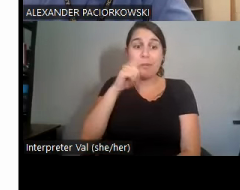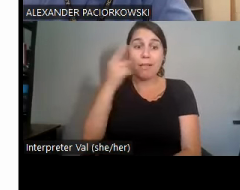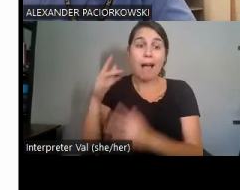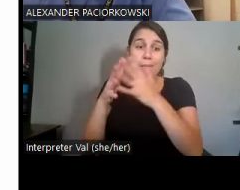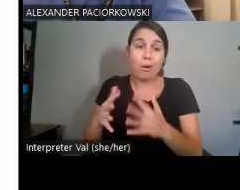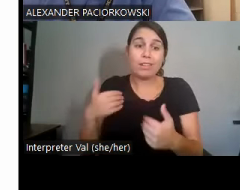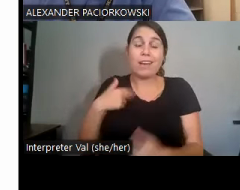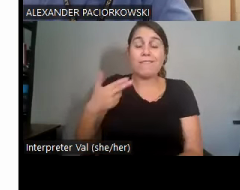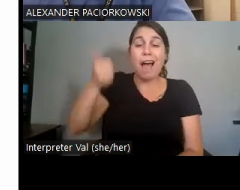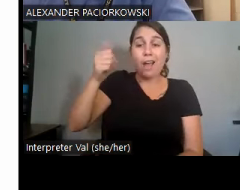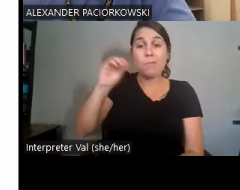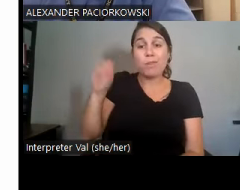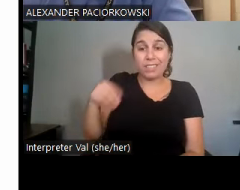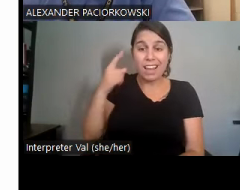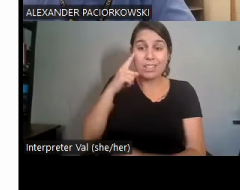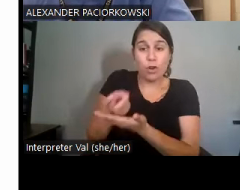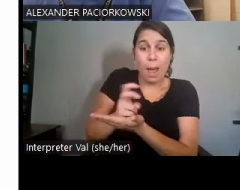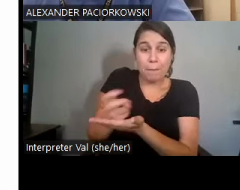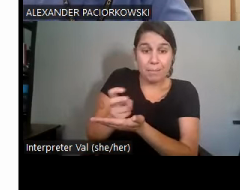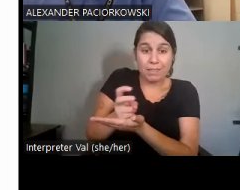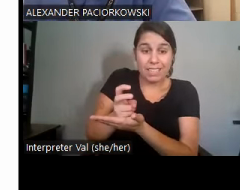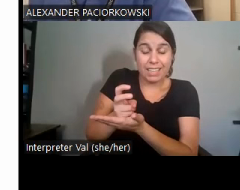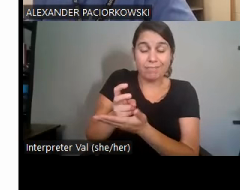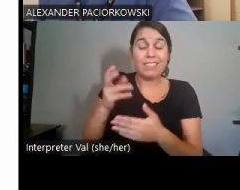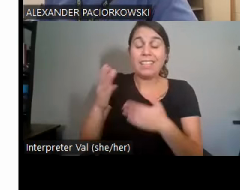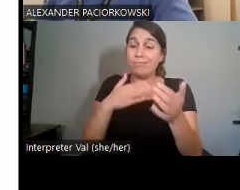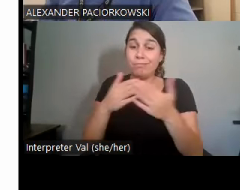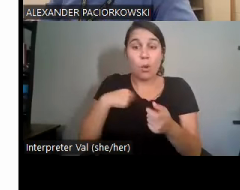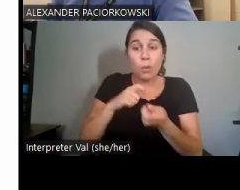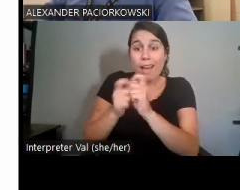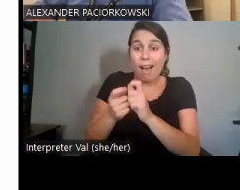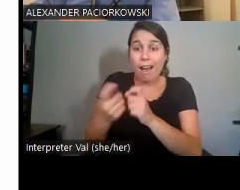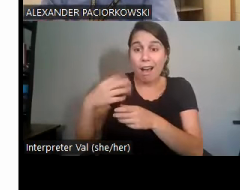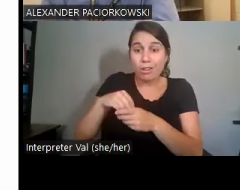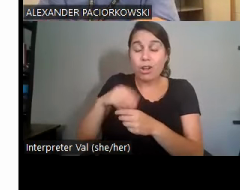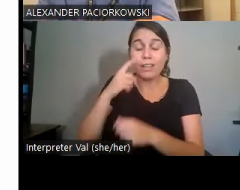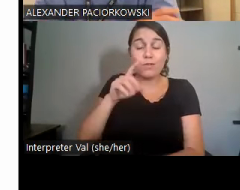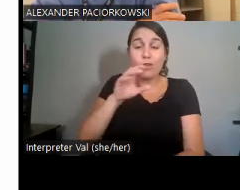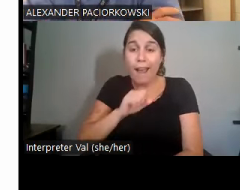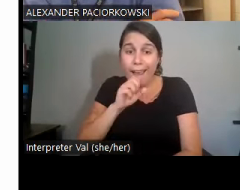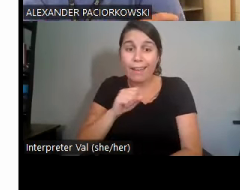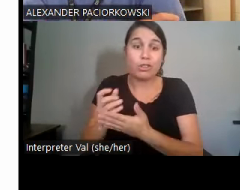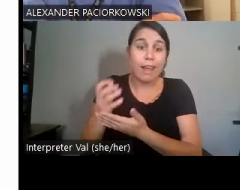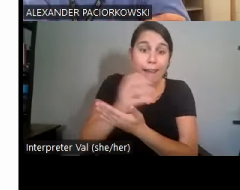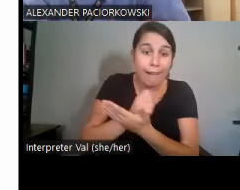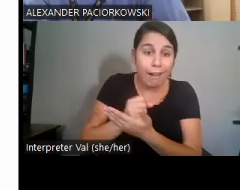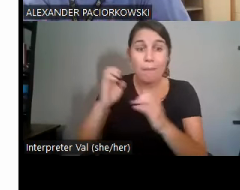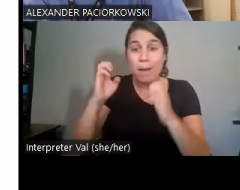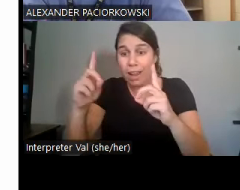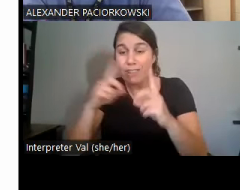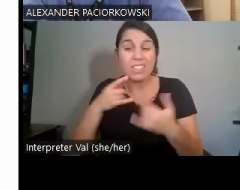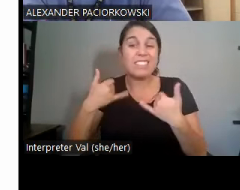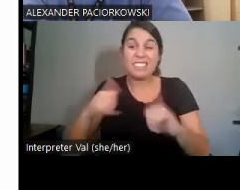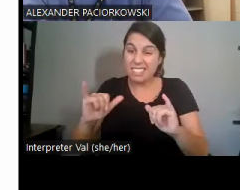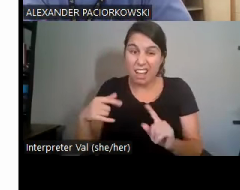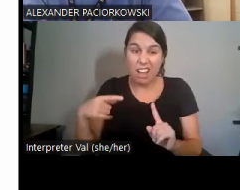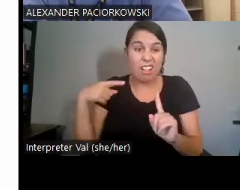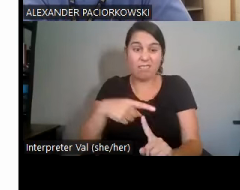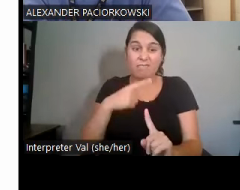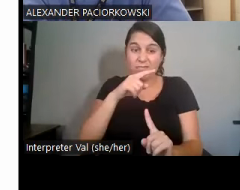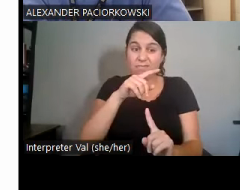Americans, even when adjusted for age, education, and income. Also, it's been reported that Black children are more likely to